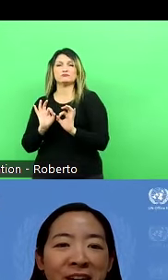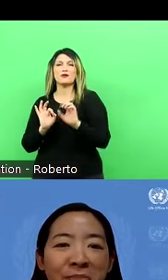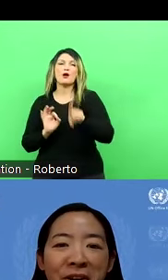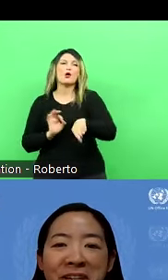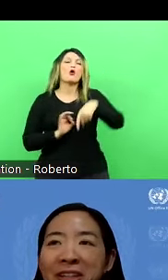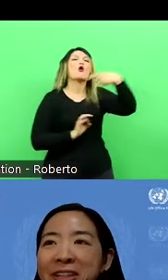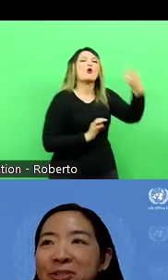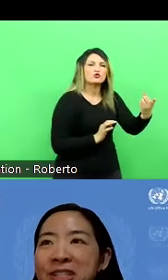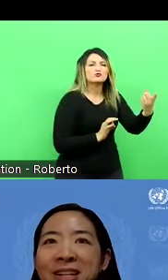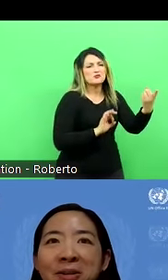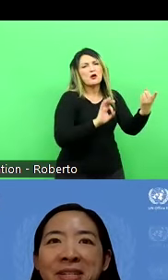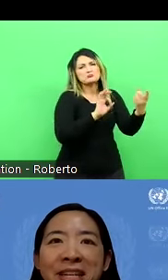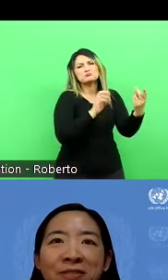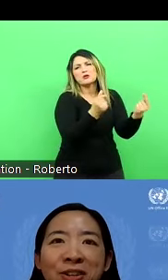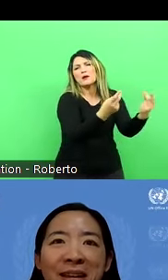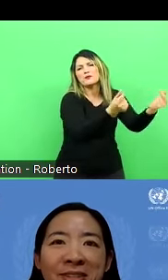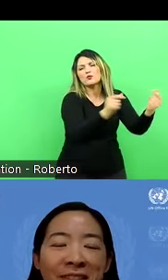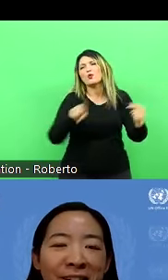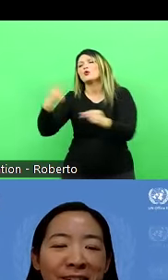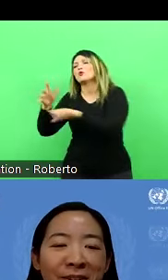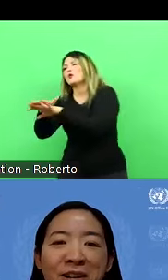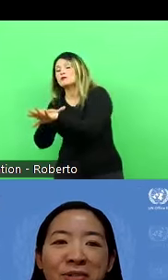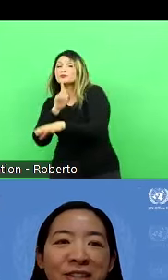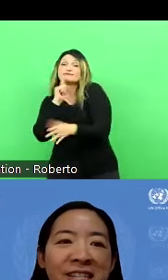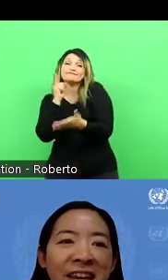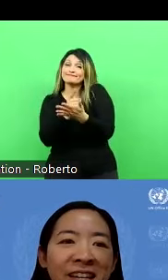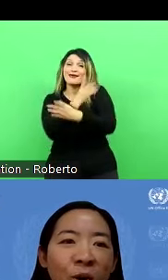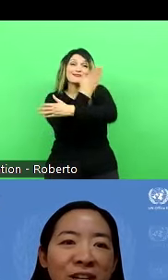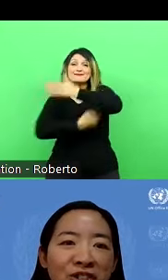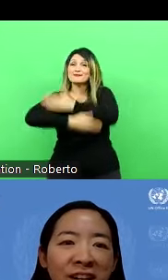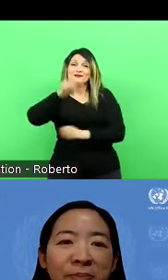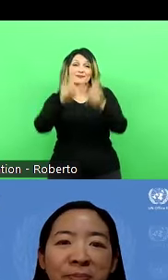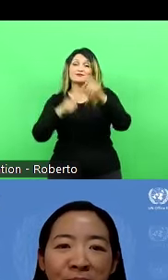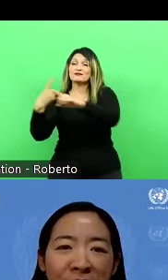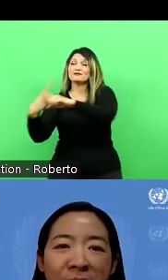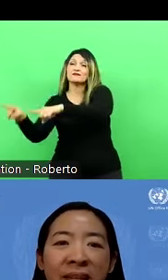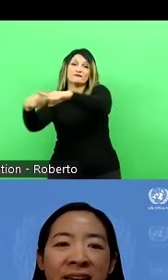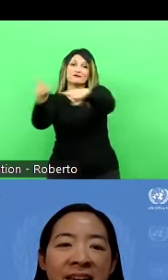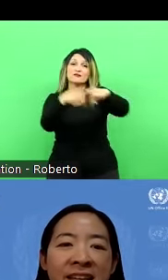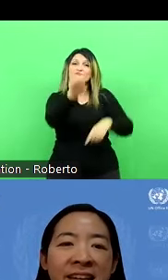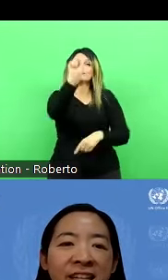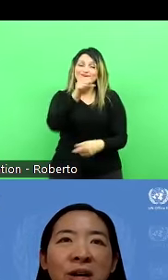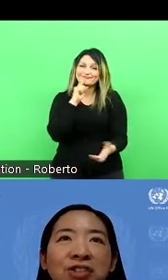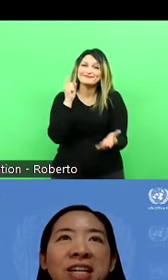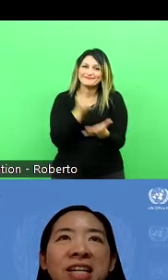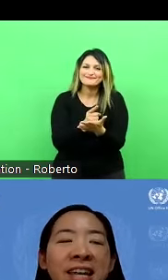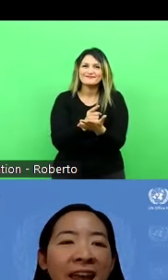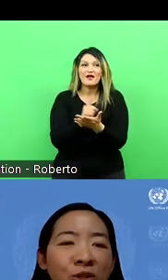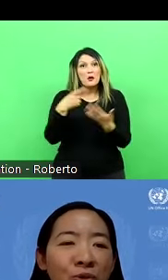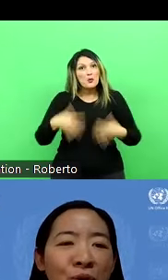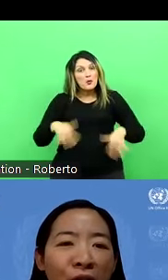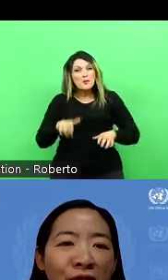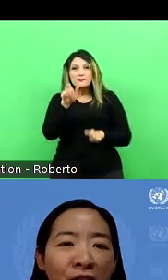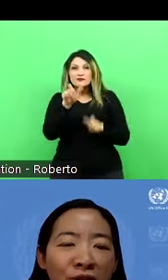have the leaderboard here. You just see if your name's on there. We're going to move to the second question. Second question is